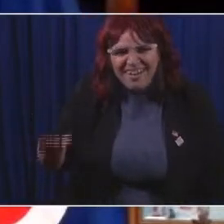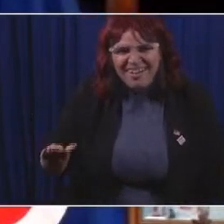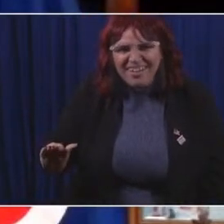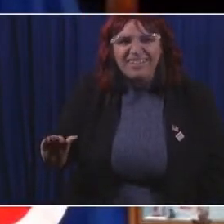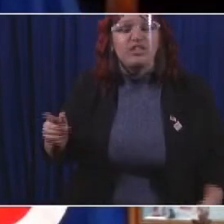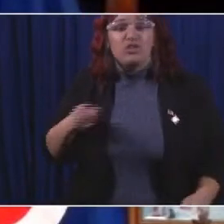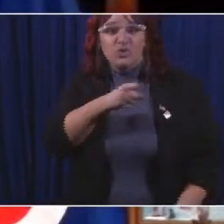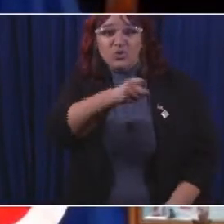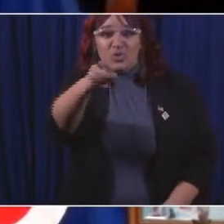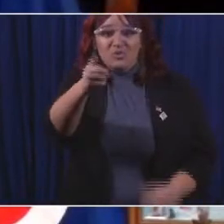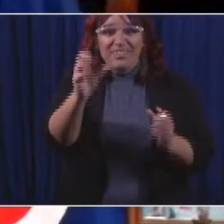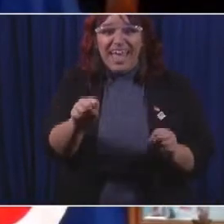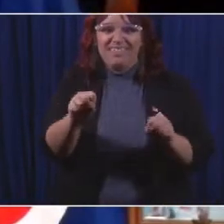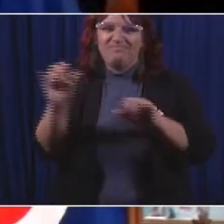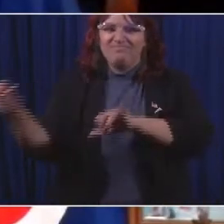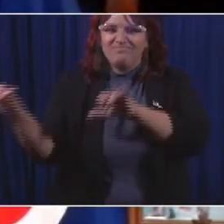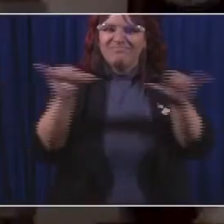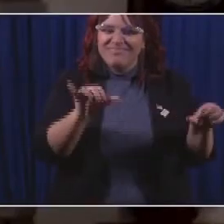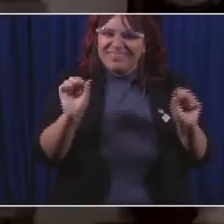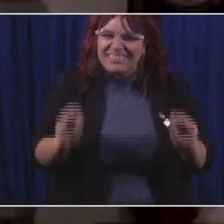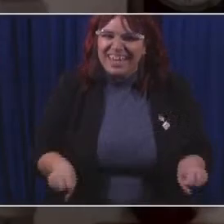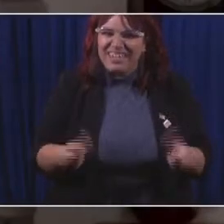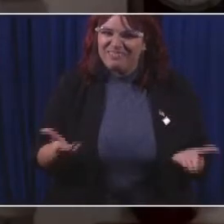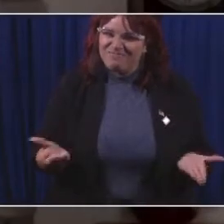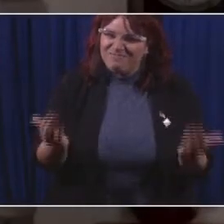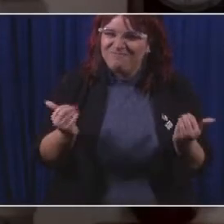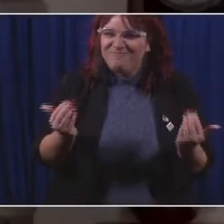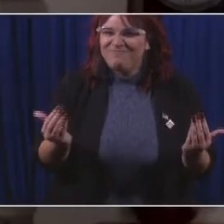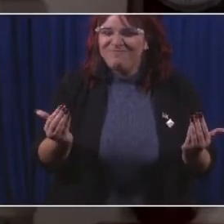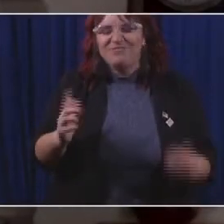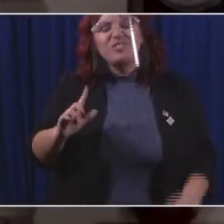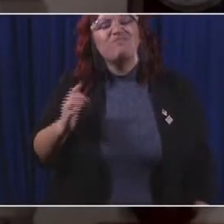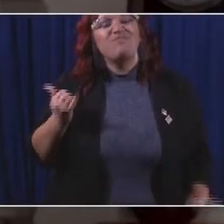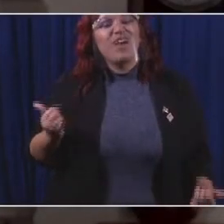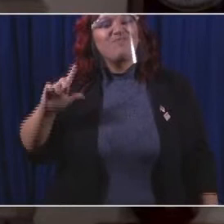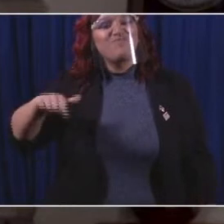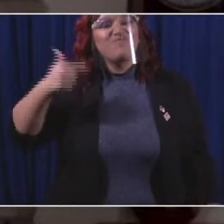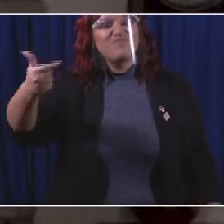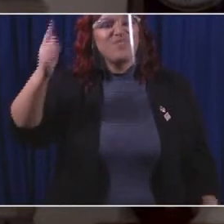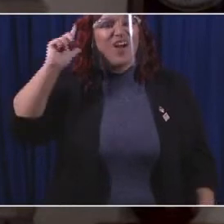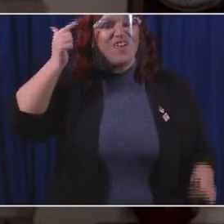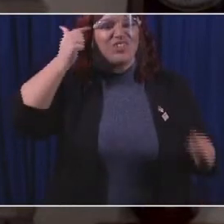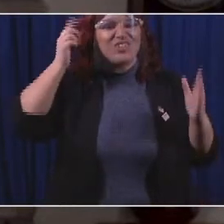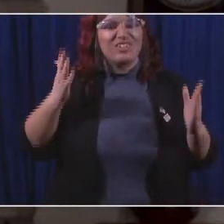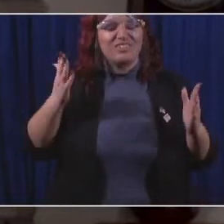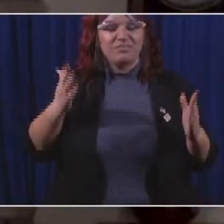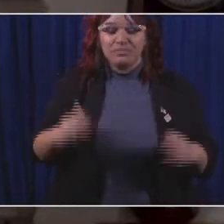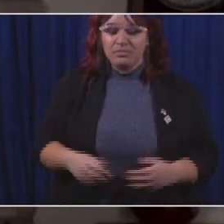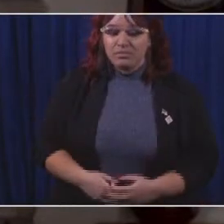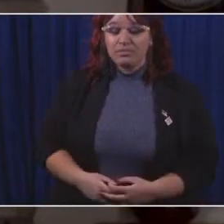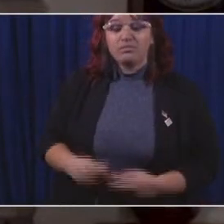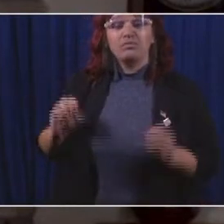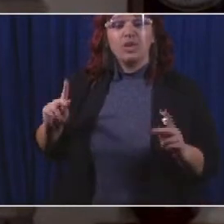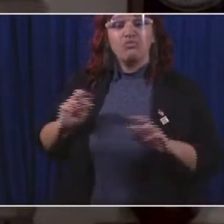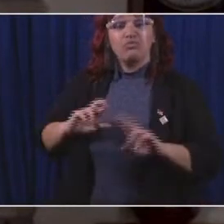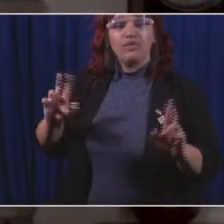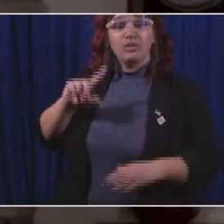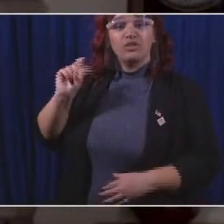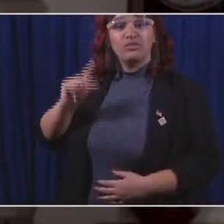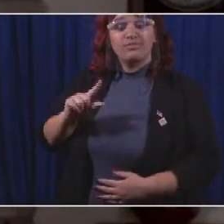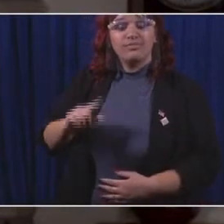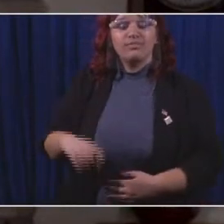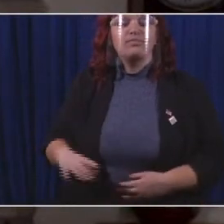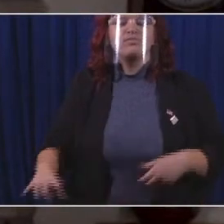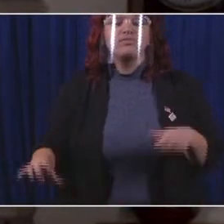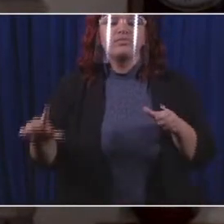Learning Network. Governor, back to you. That's great. Thank you very much. We're ready for questions. Governor, first question today is